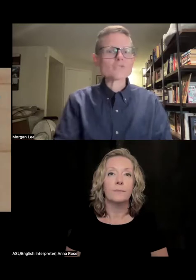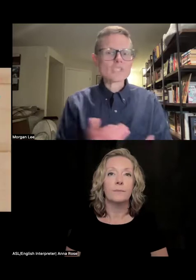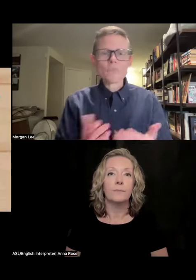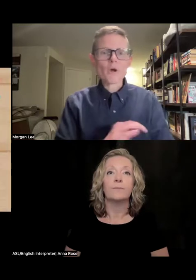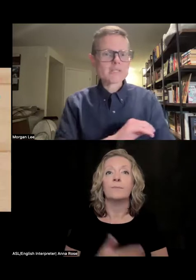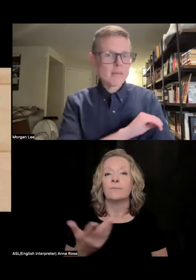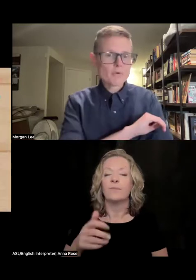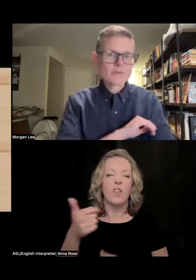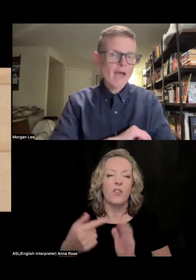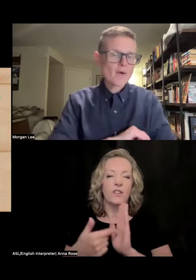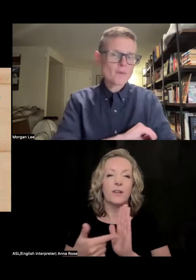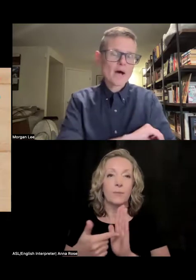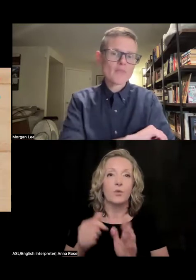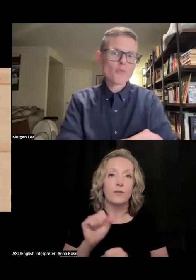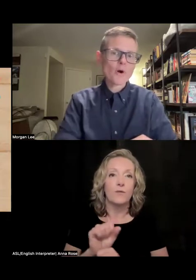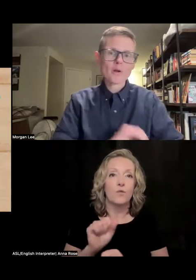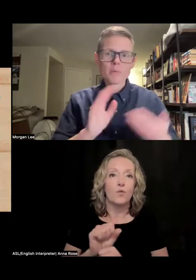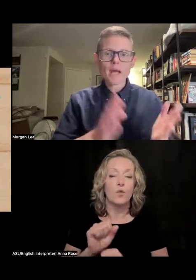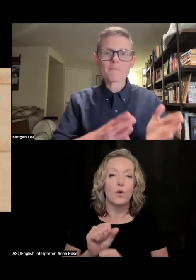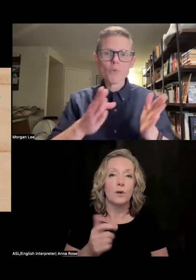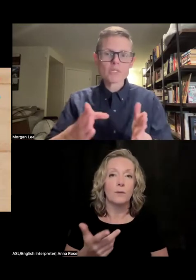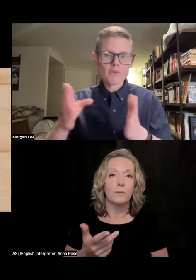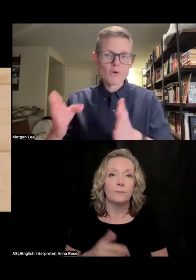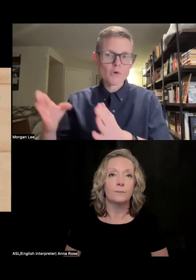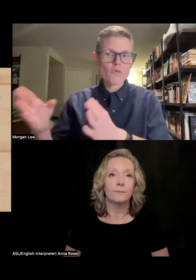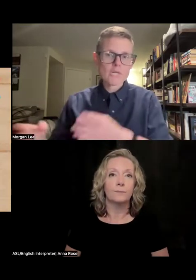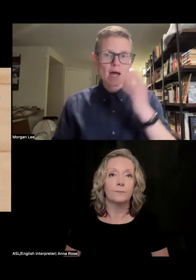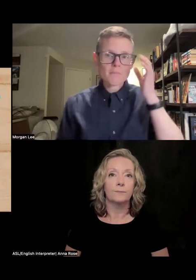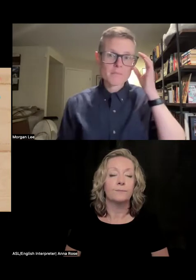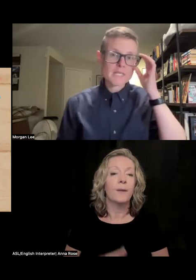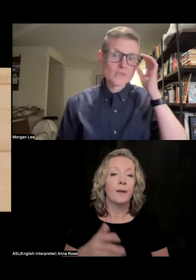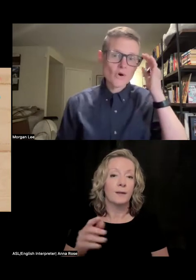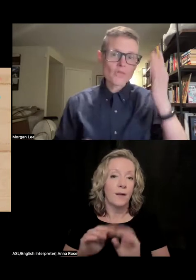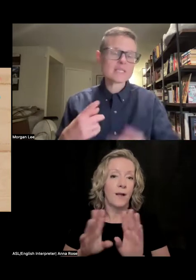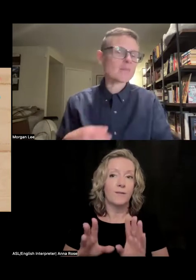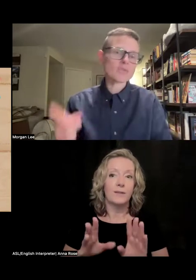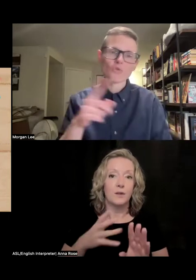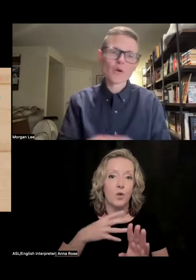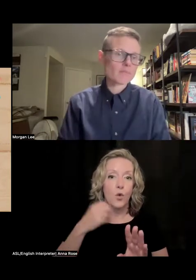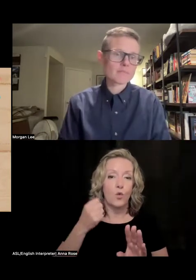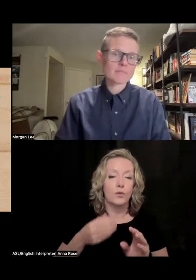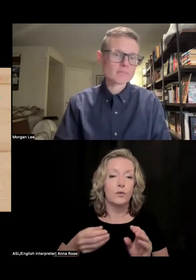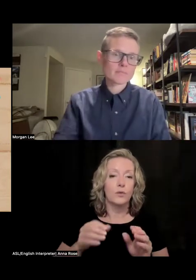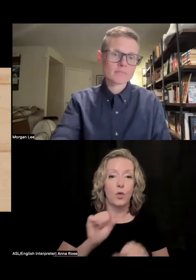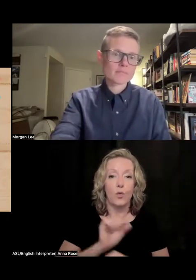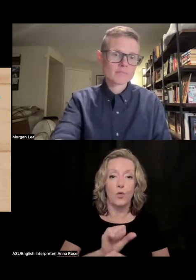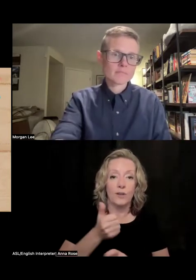And these are just some more examples of how the work becomes more difficult over time, but these are all the same children.